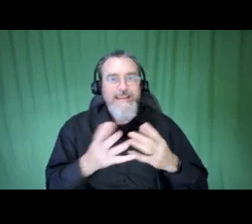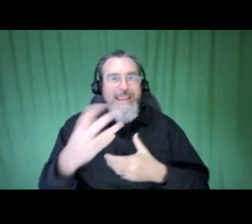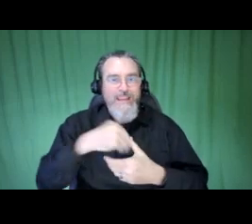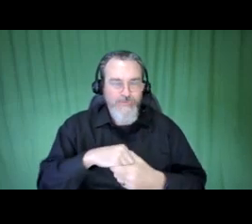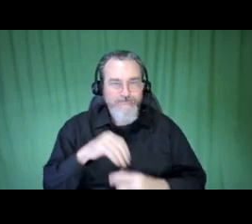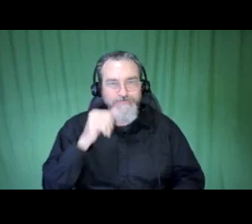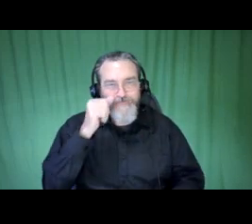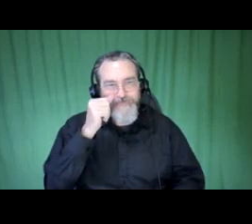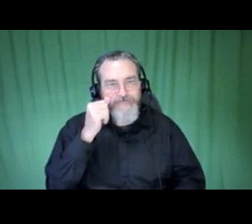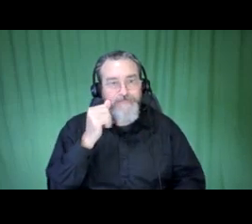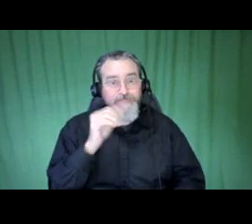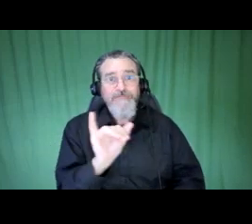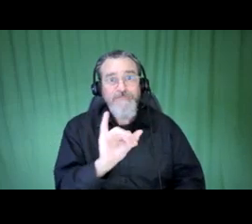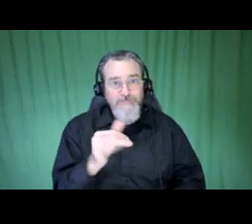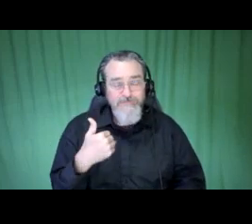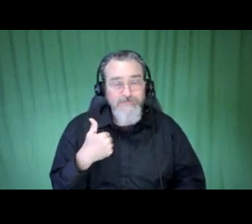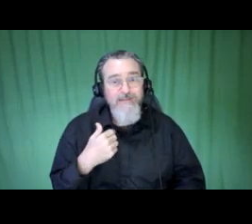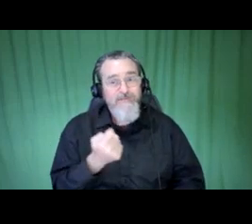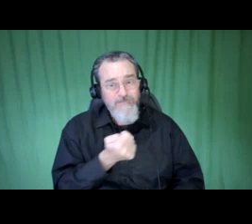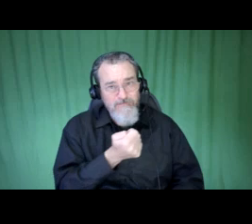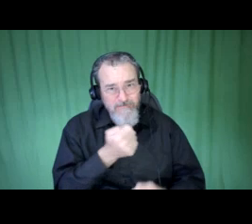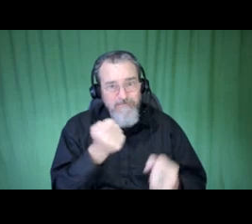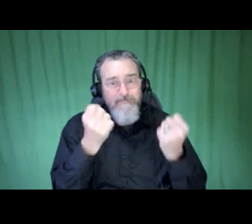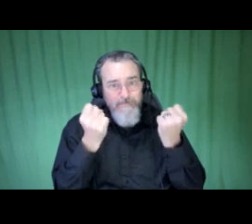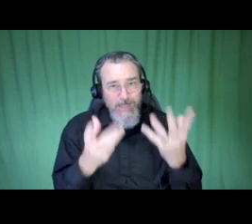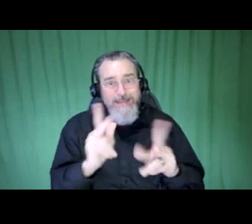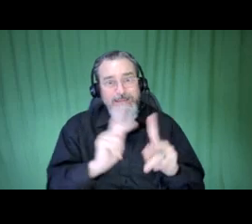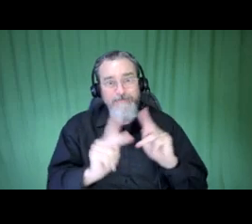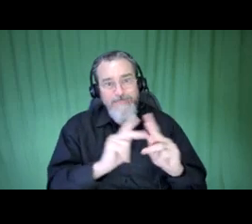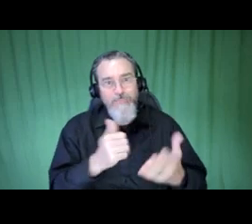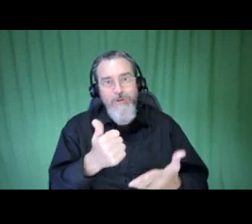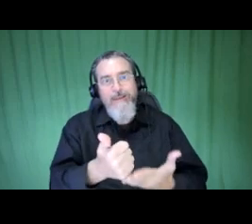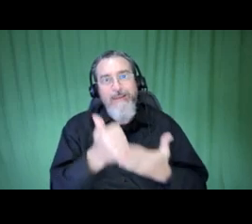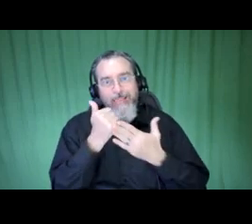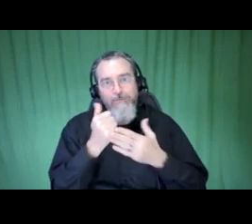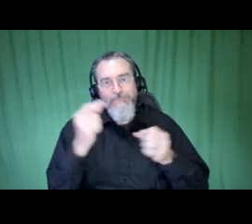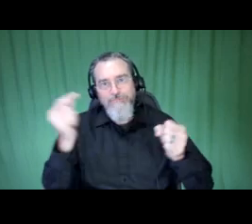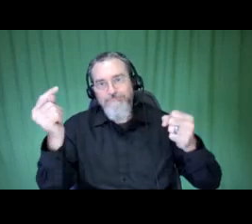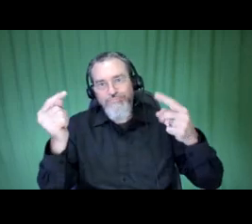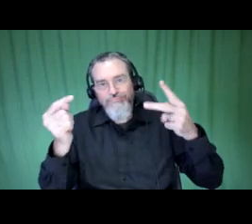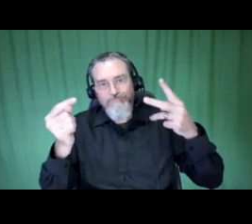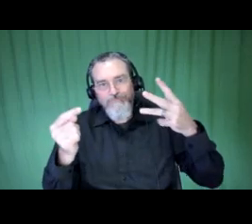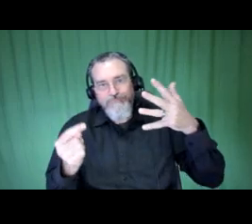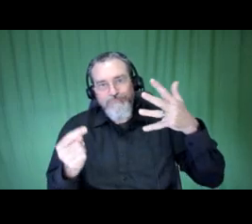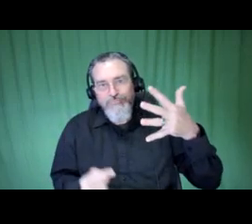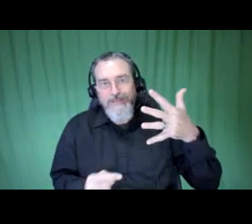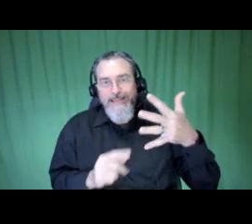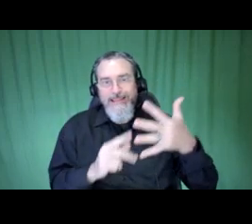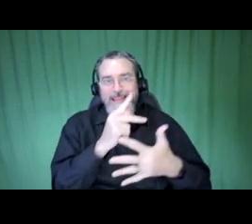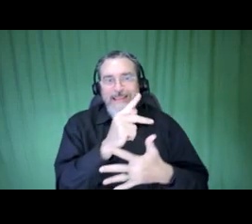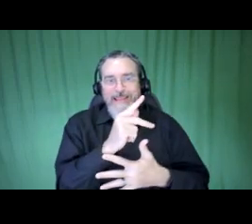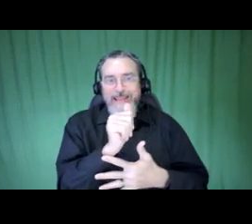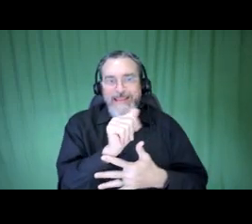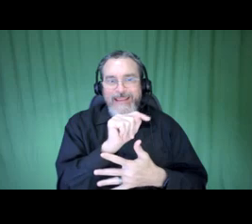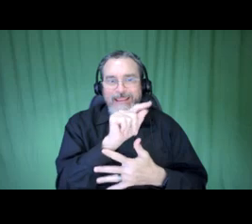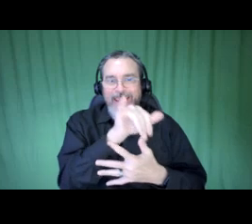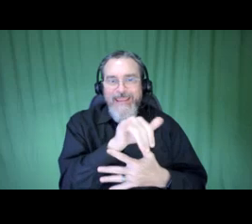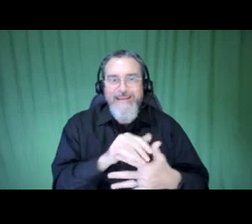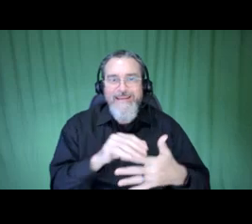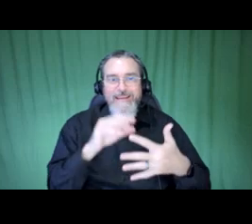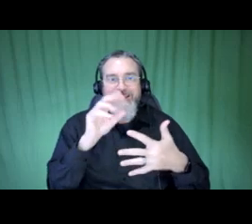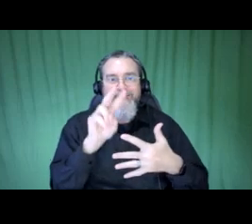on climate-related issues across the islands who are helping us out, including Katie Hinson, Victoria Keener,